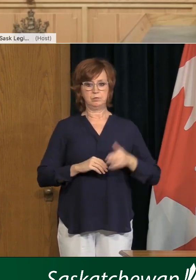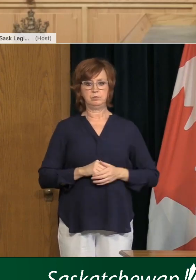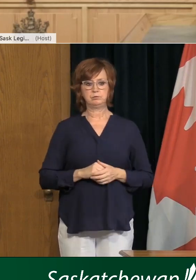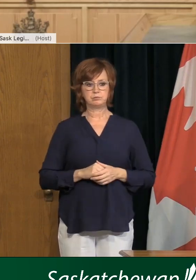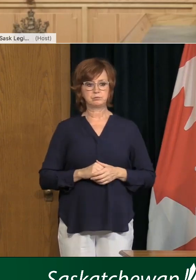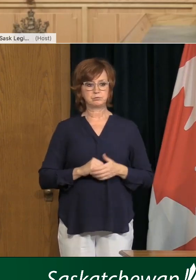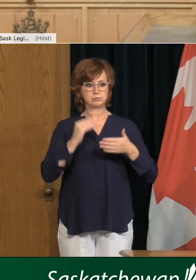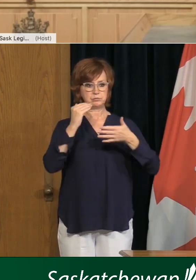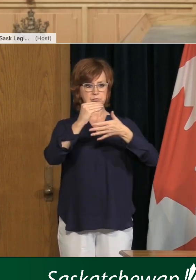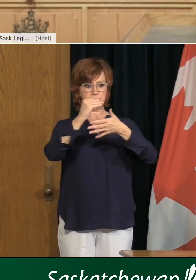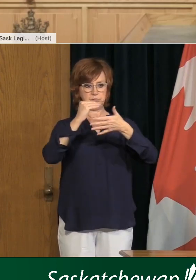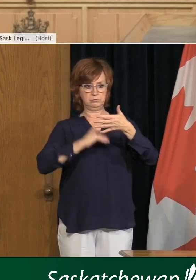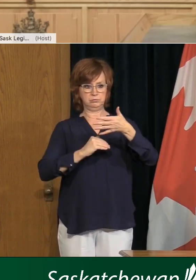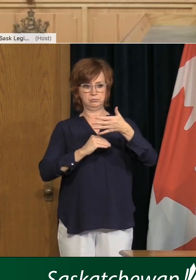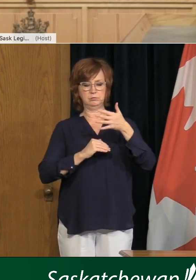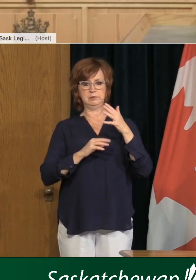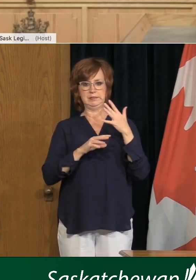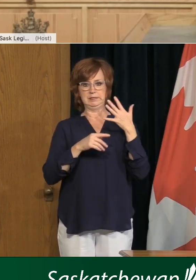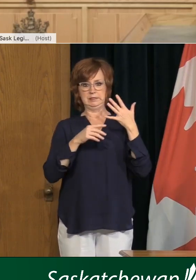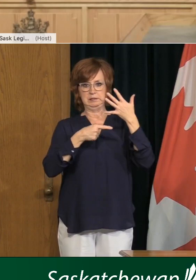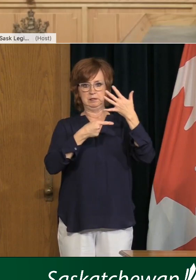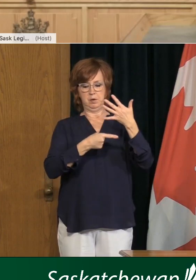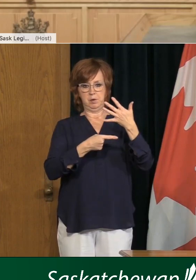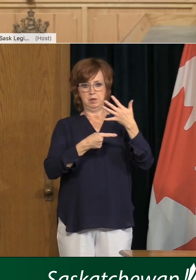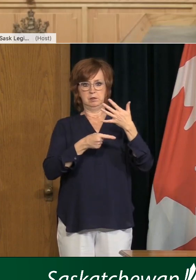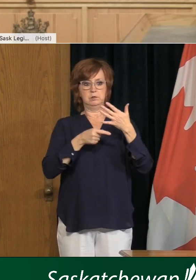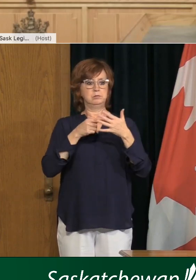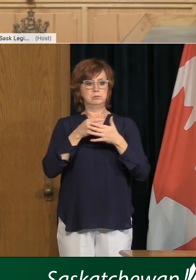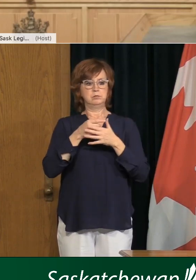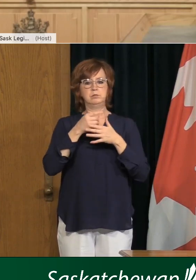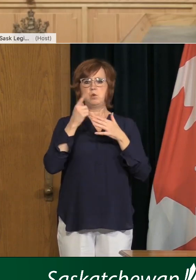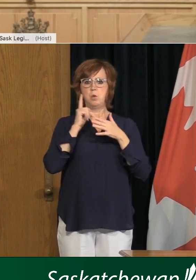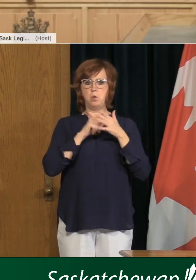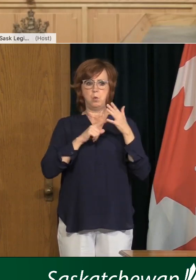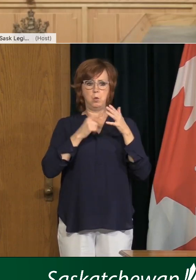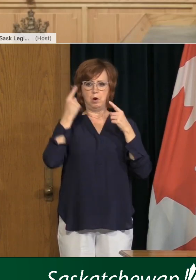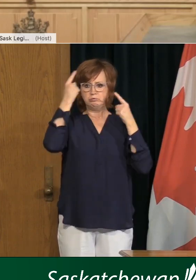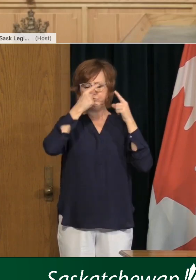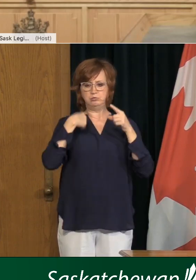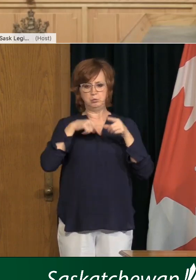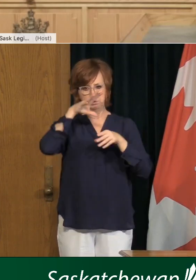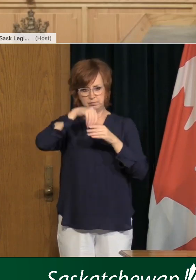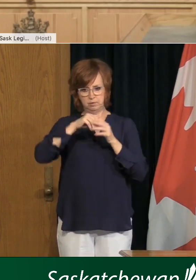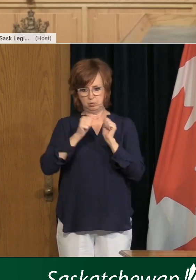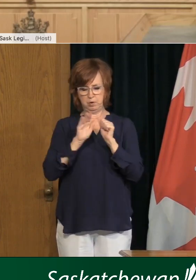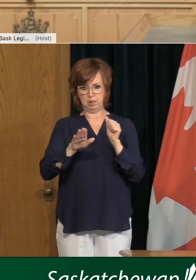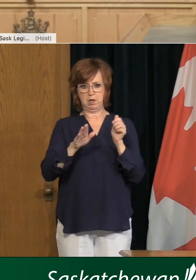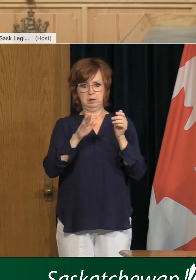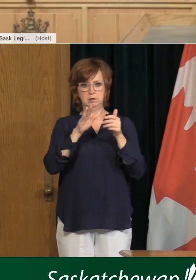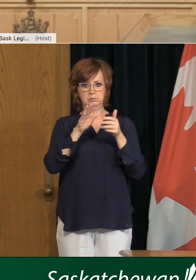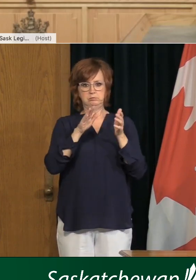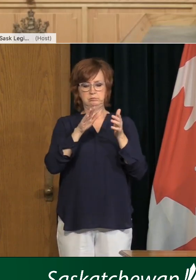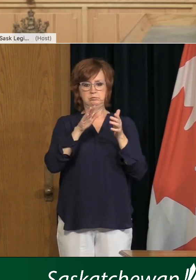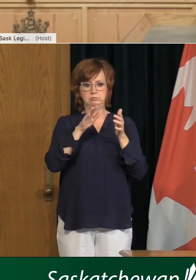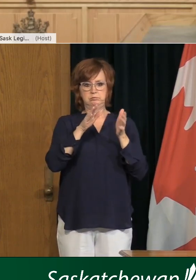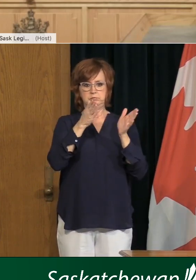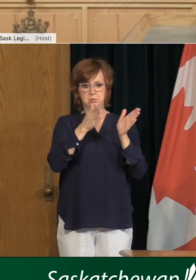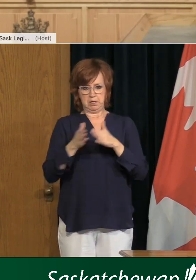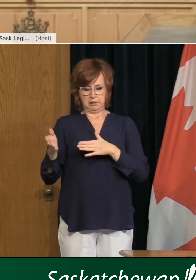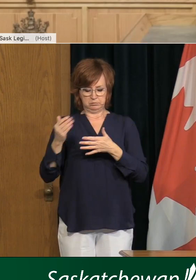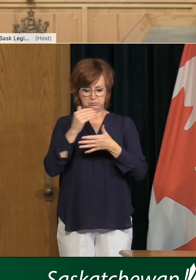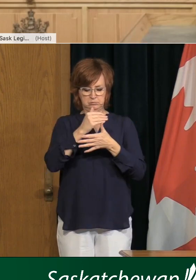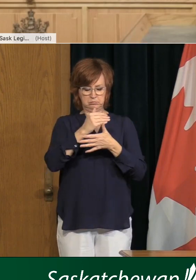presentation will be to share with you some considerations that went into the plan, as well as some considerations that will